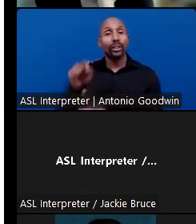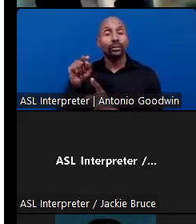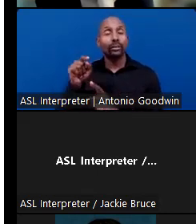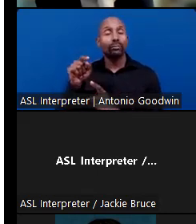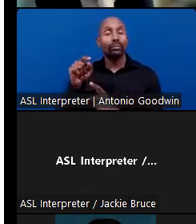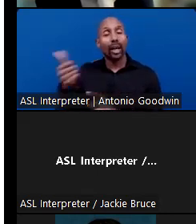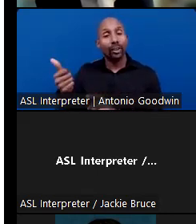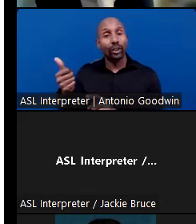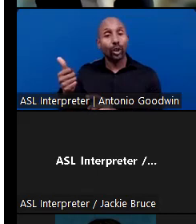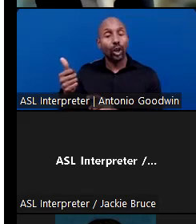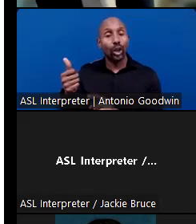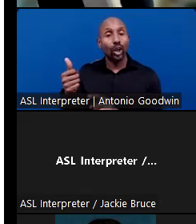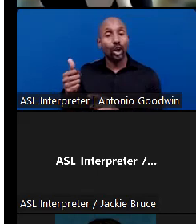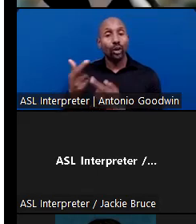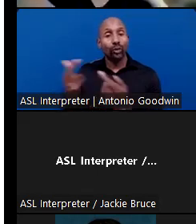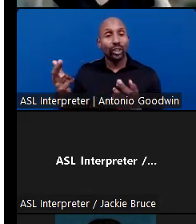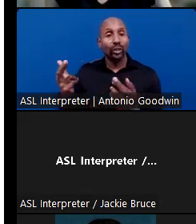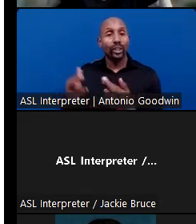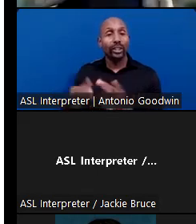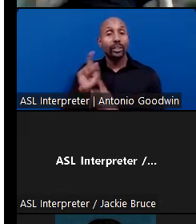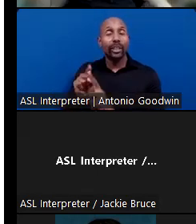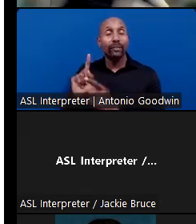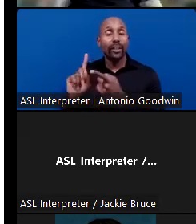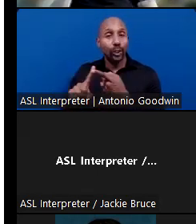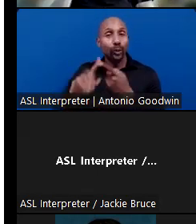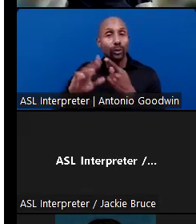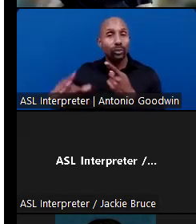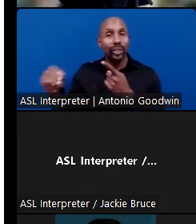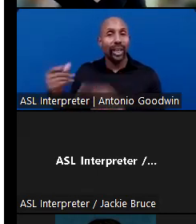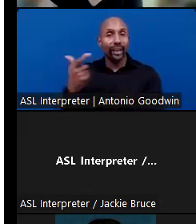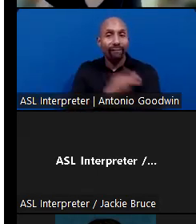these are great resources to share with your communities.